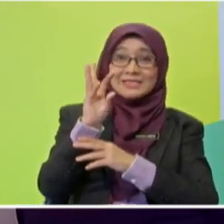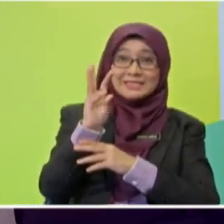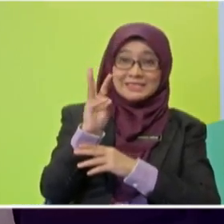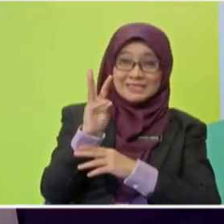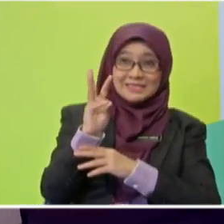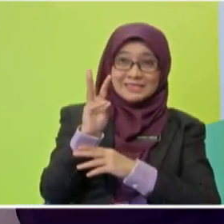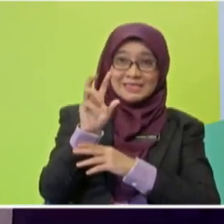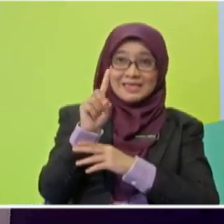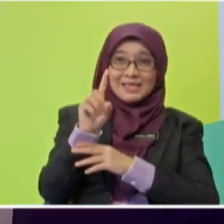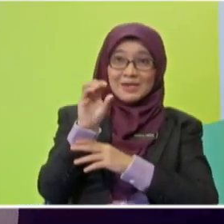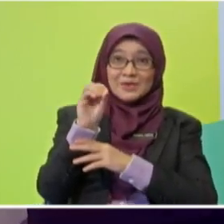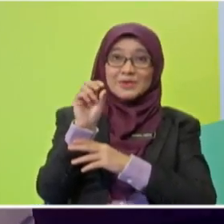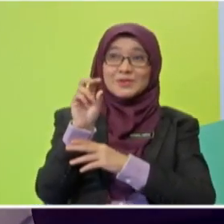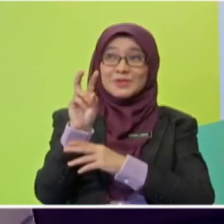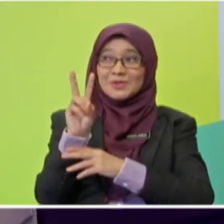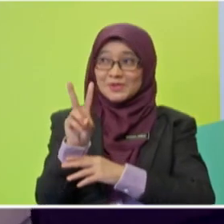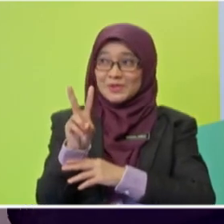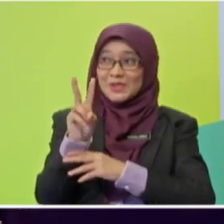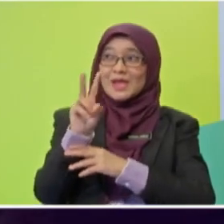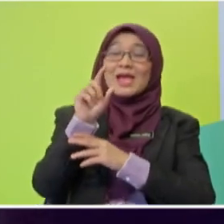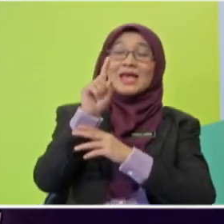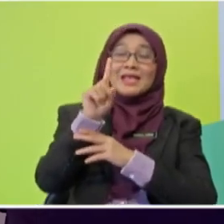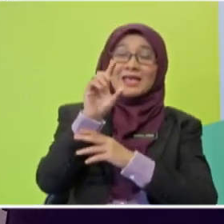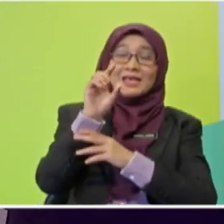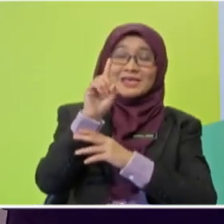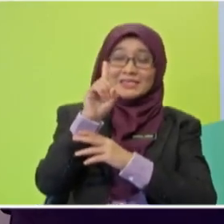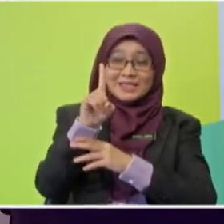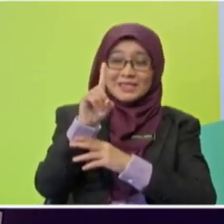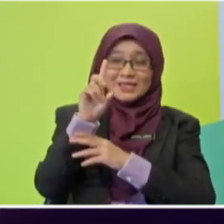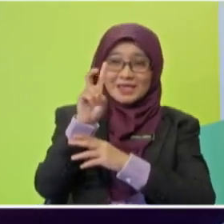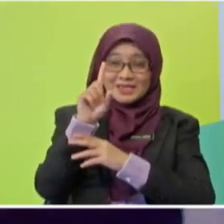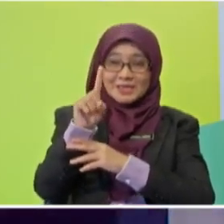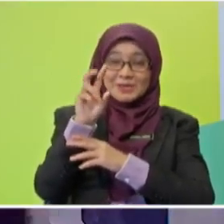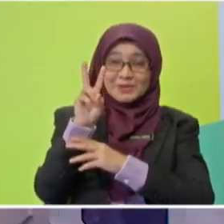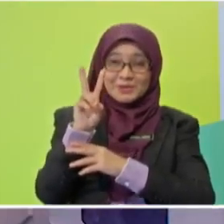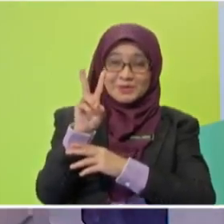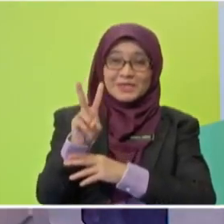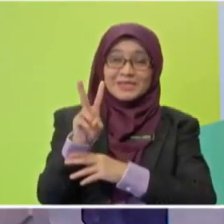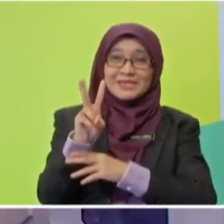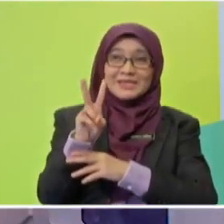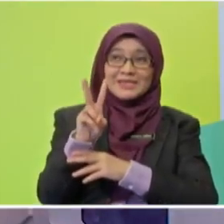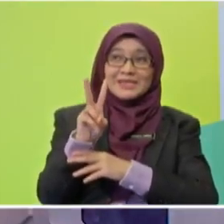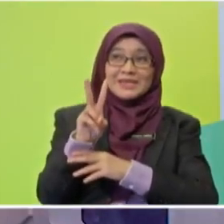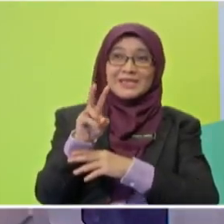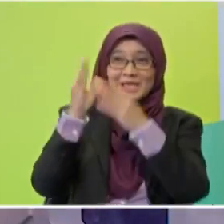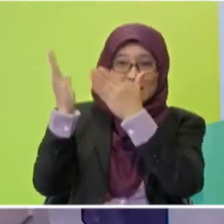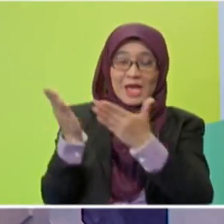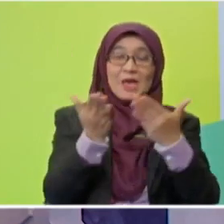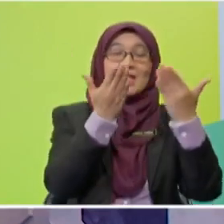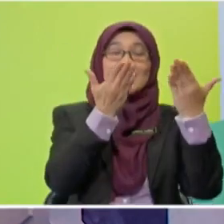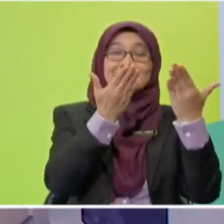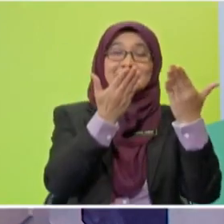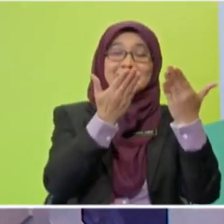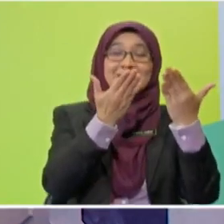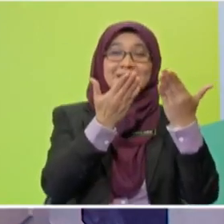112. yes. Woo, So students 128. can get the multiples of 16. Okay, now we bring it here. Okay, so